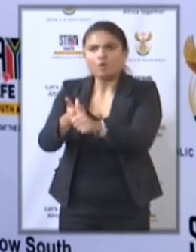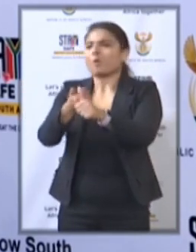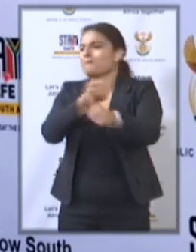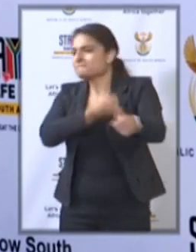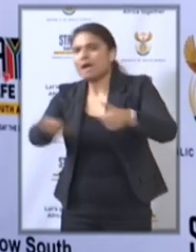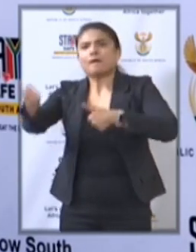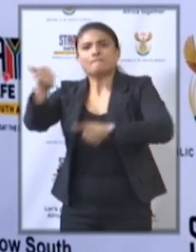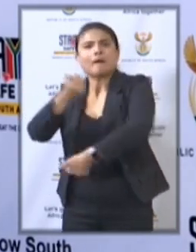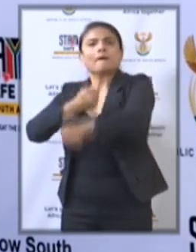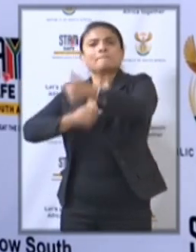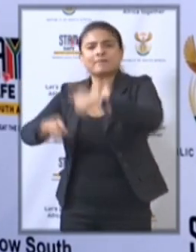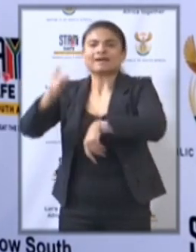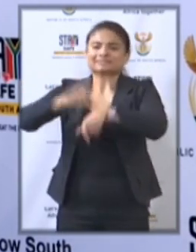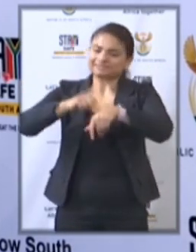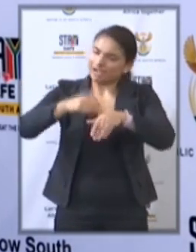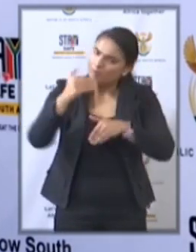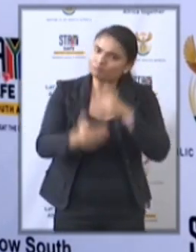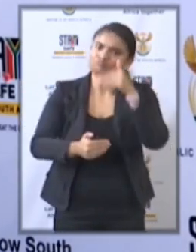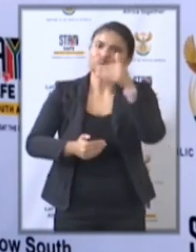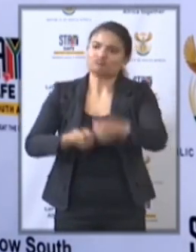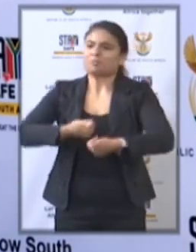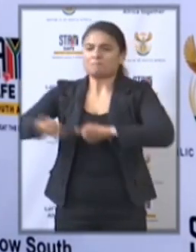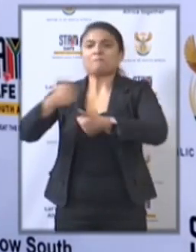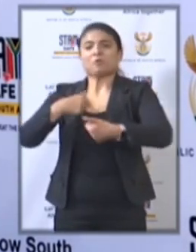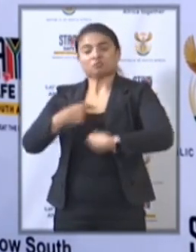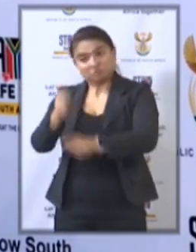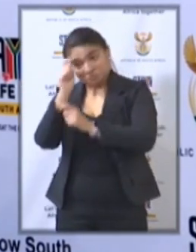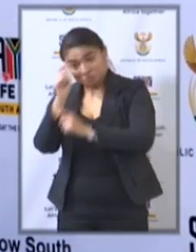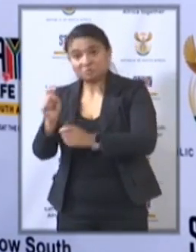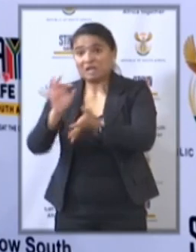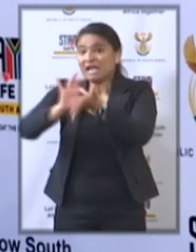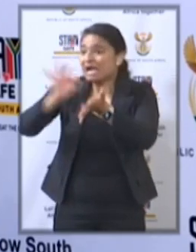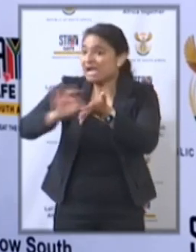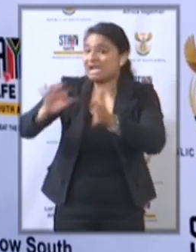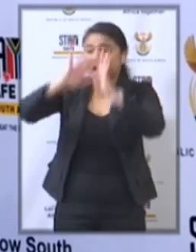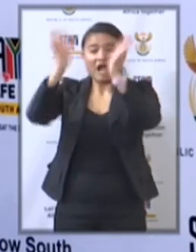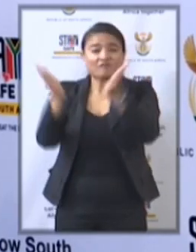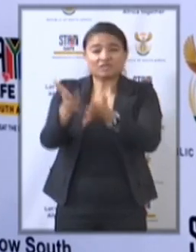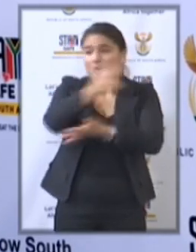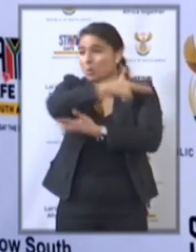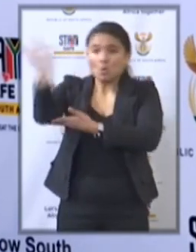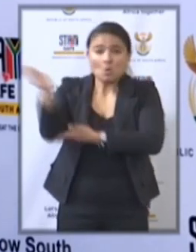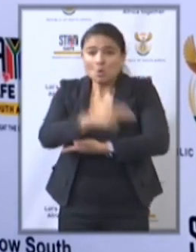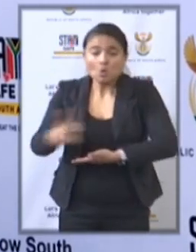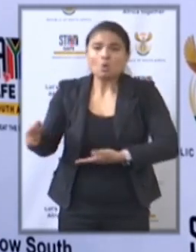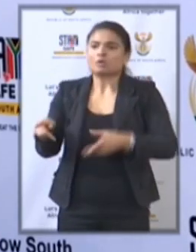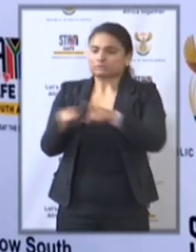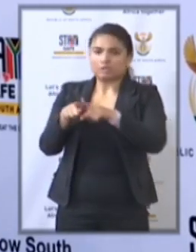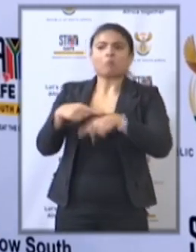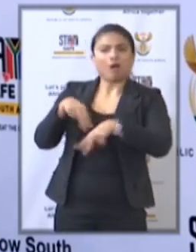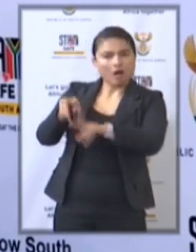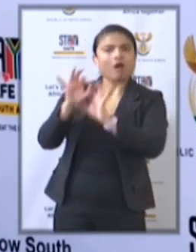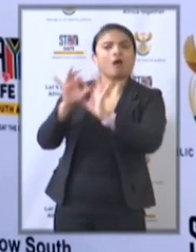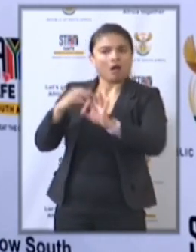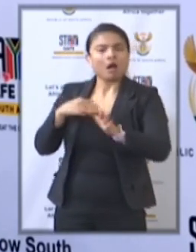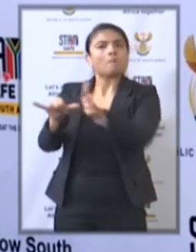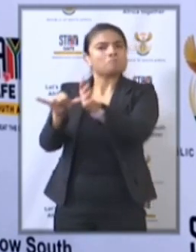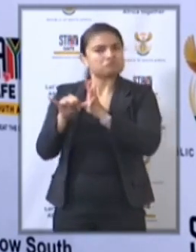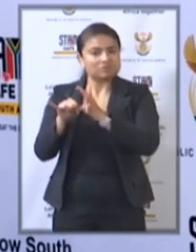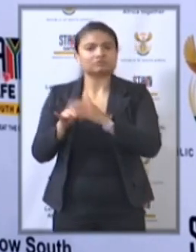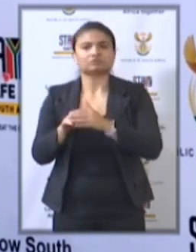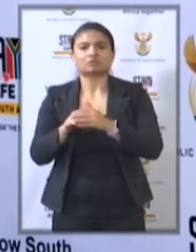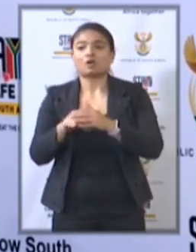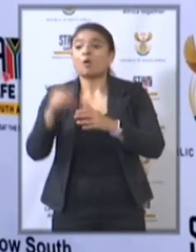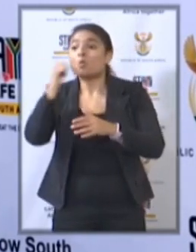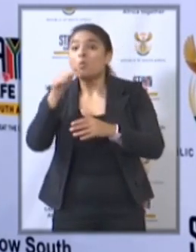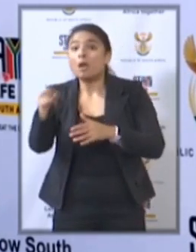approach. Cleaning and disinfection, including disinfection post a COVID-19